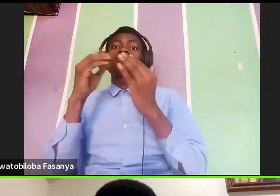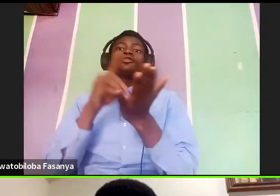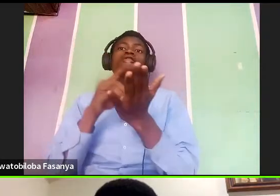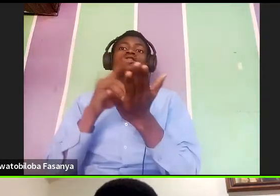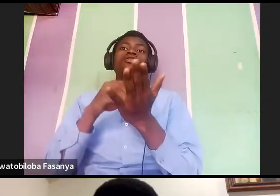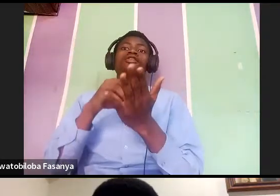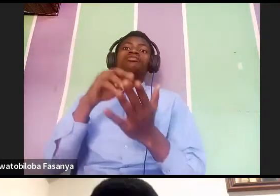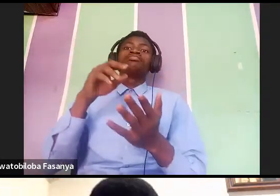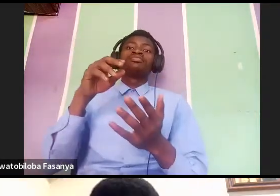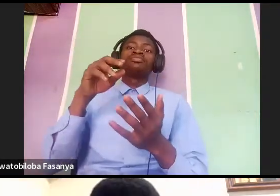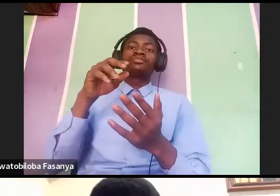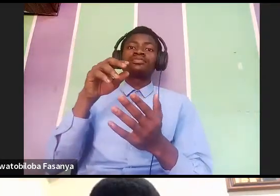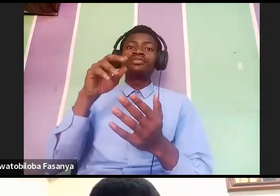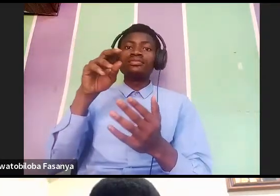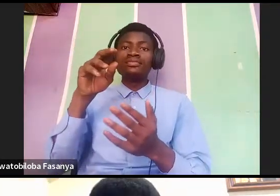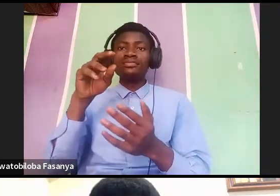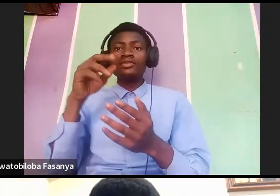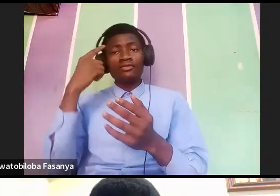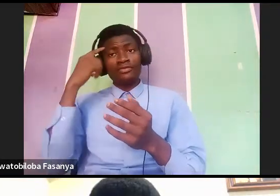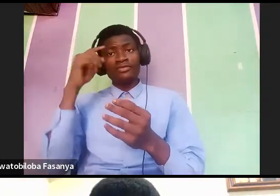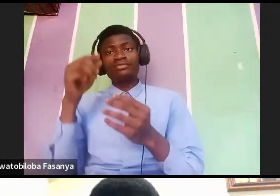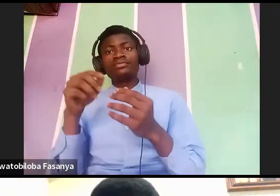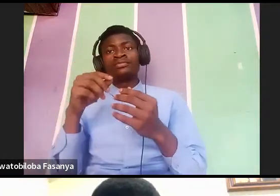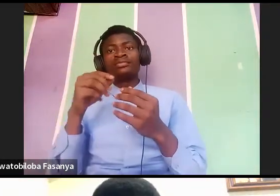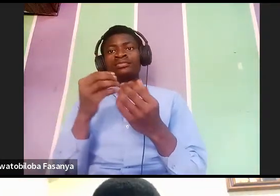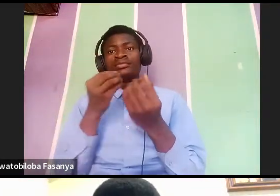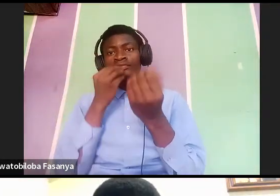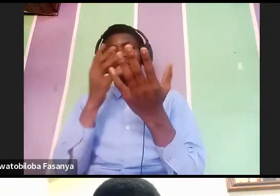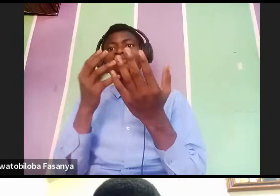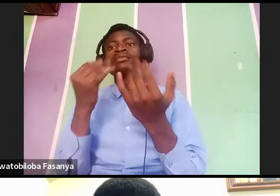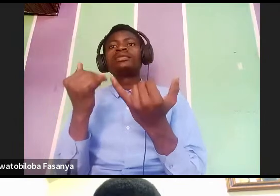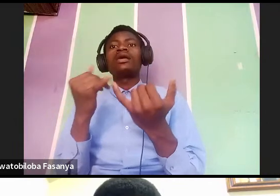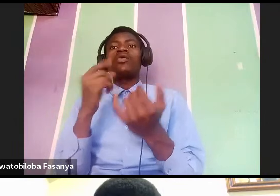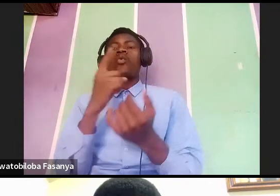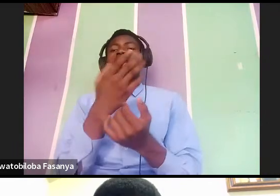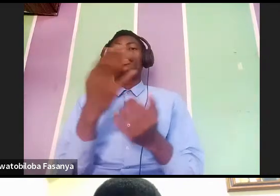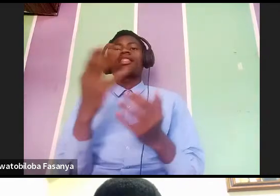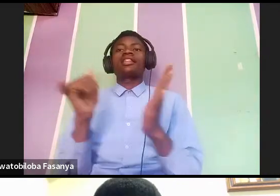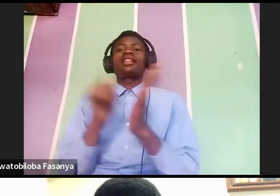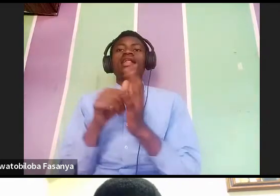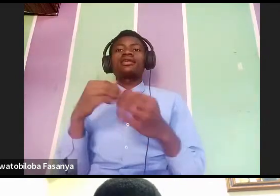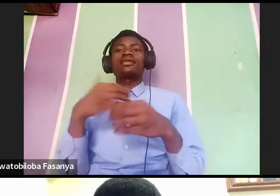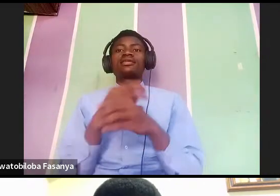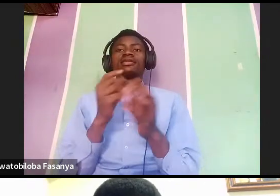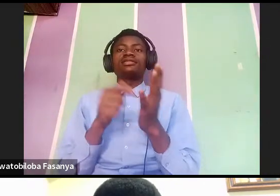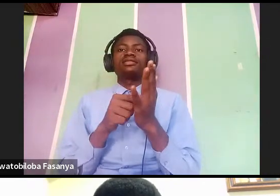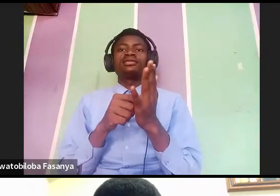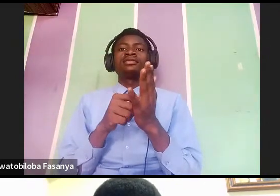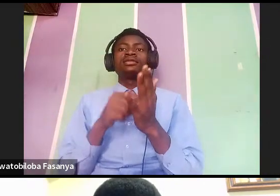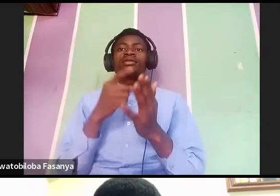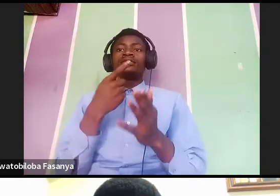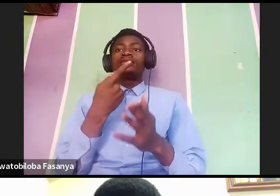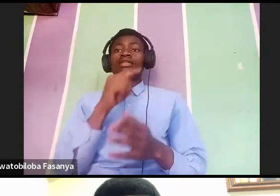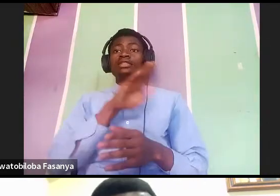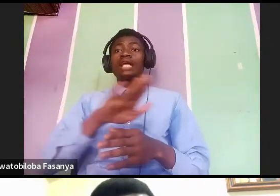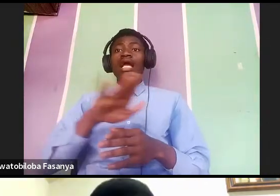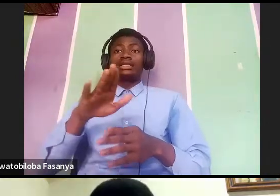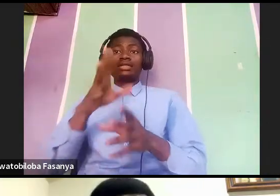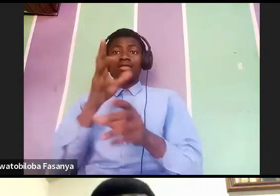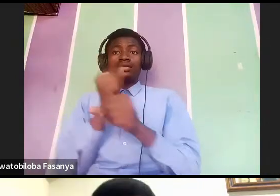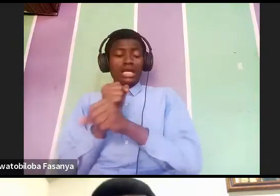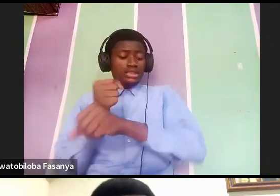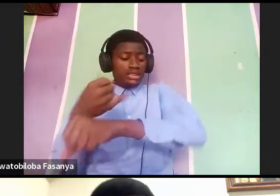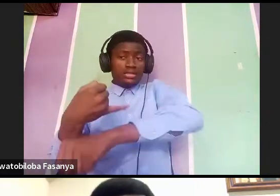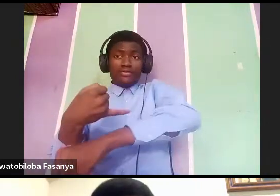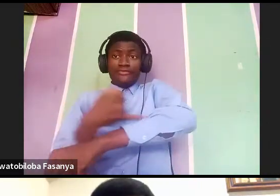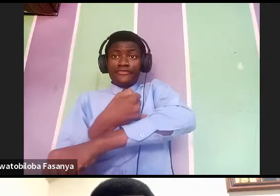that created this emergency is the fact that a child was given an injection and the place becomes swollen for the last 3 months, and they've